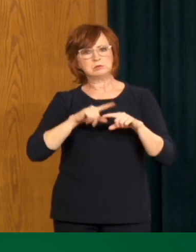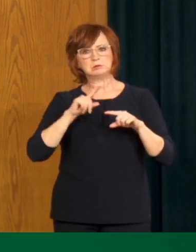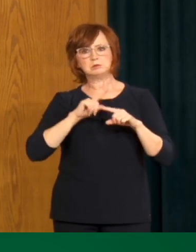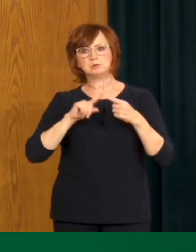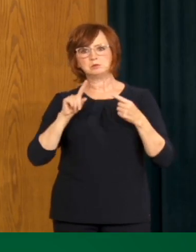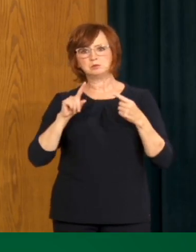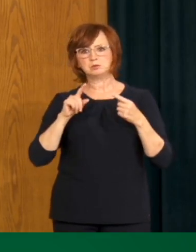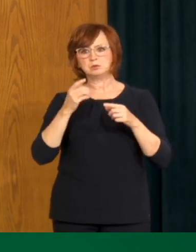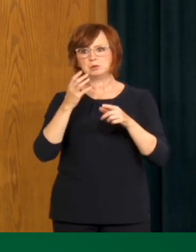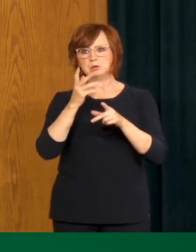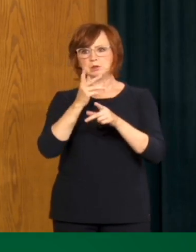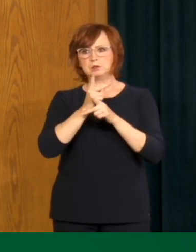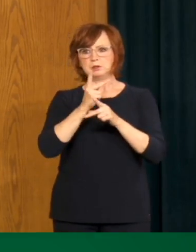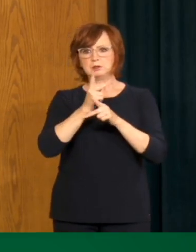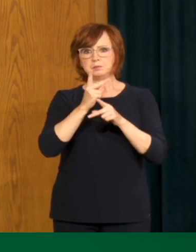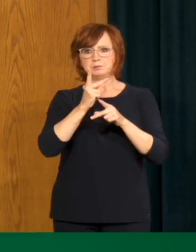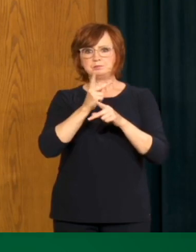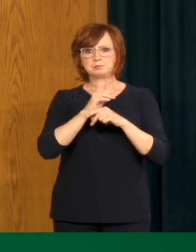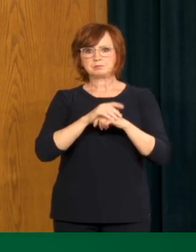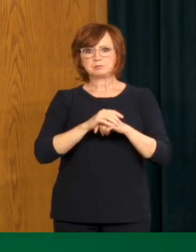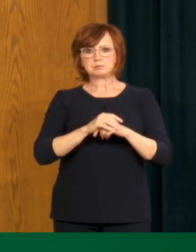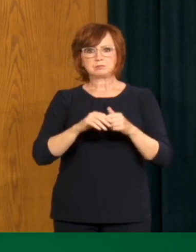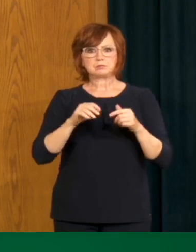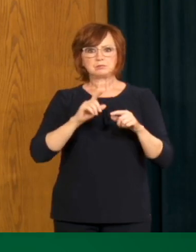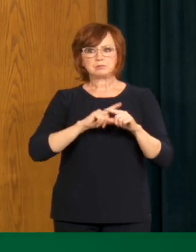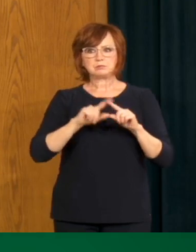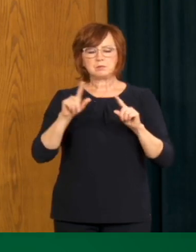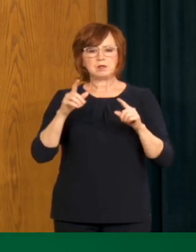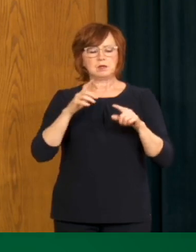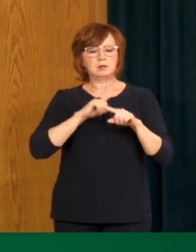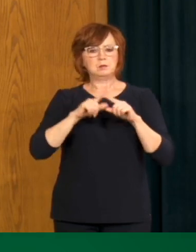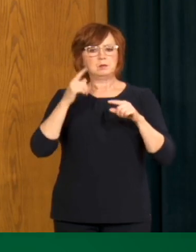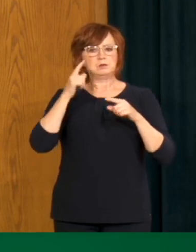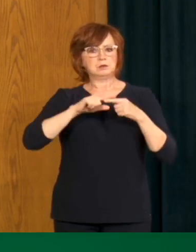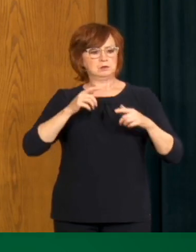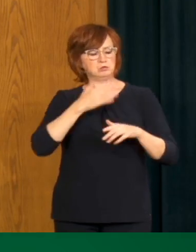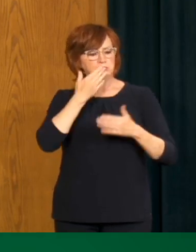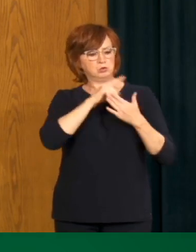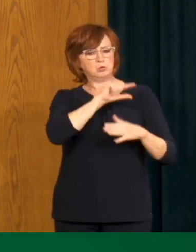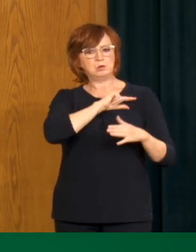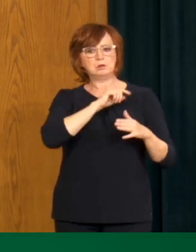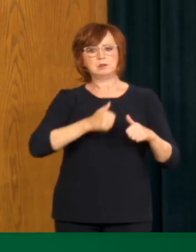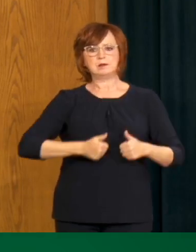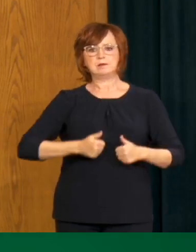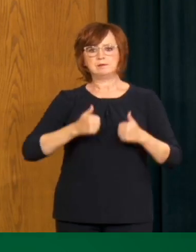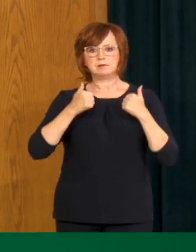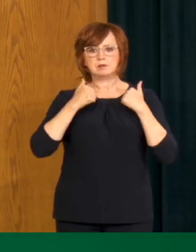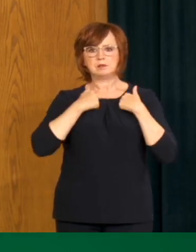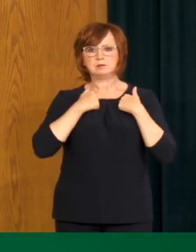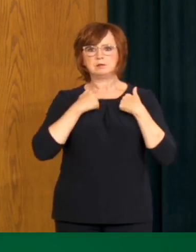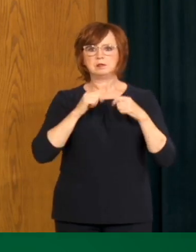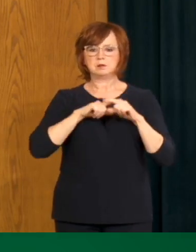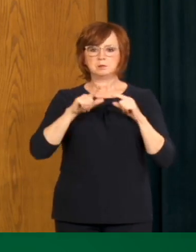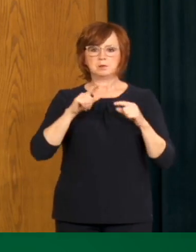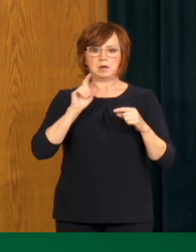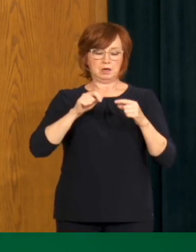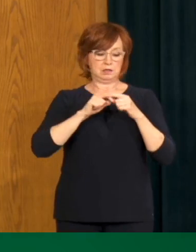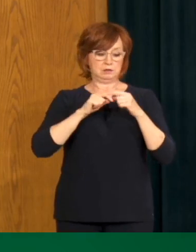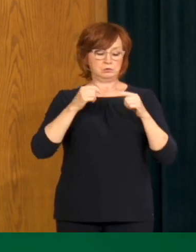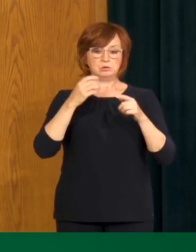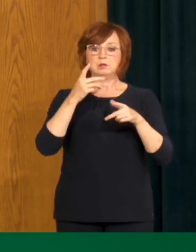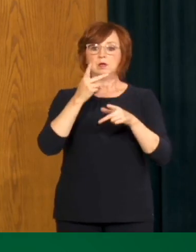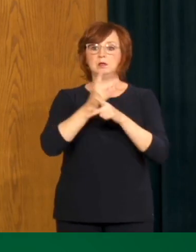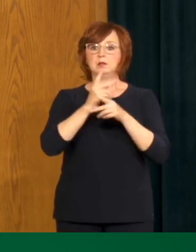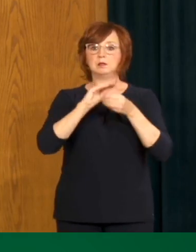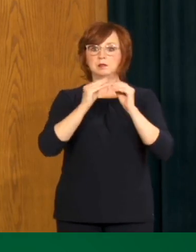Saskatchewan. One of the main reasons that Saskatchewan has been able to keep our case numbers and fatality rates, more importantly, so